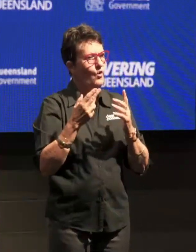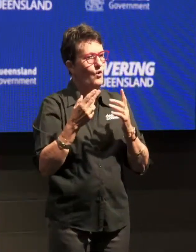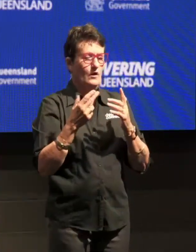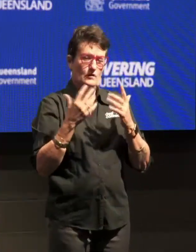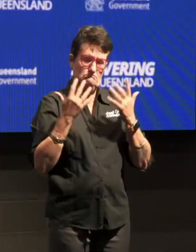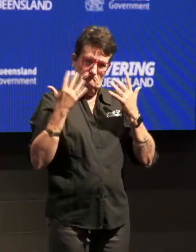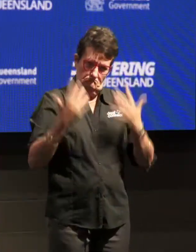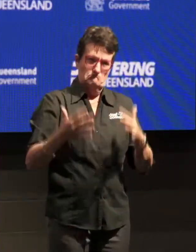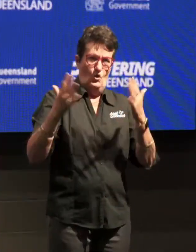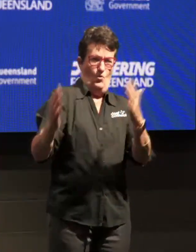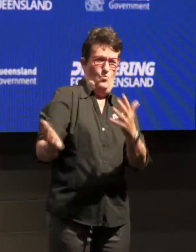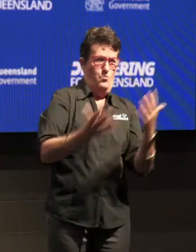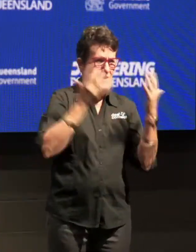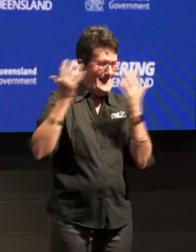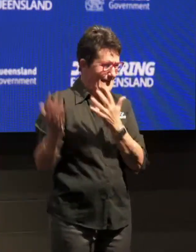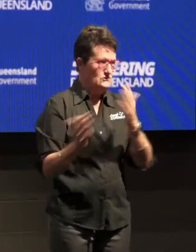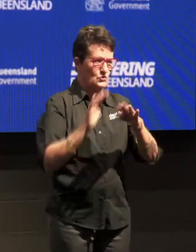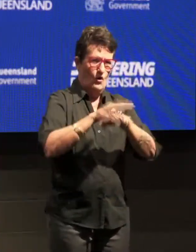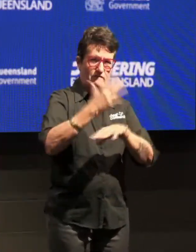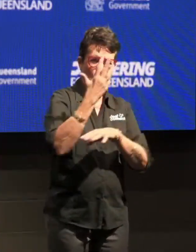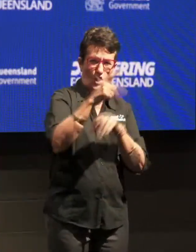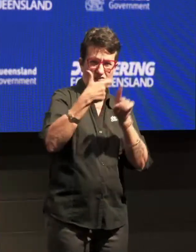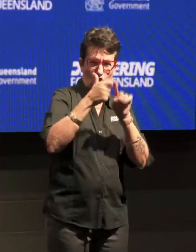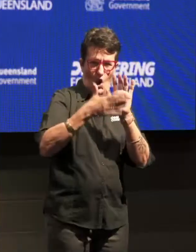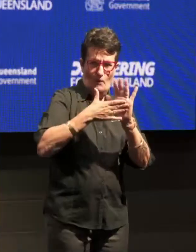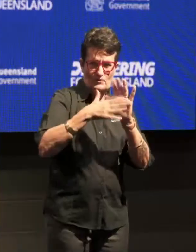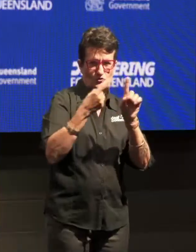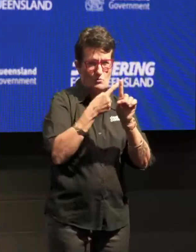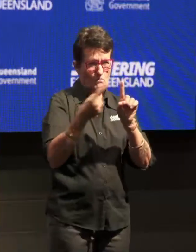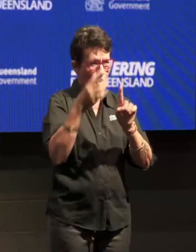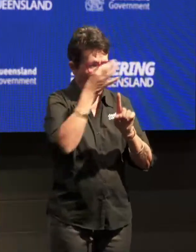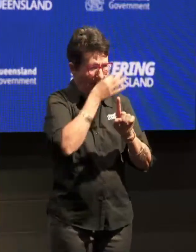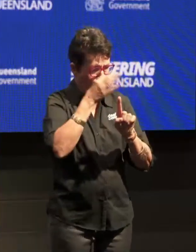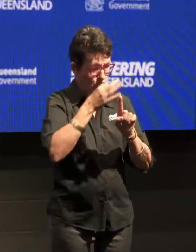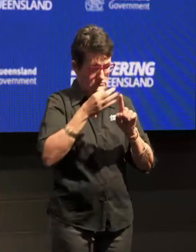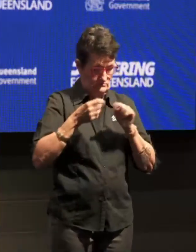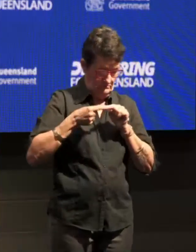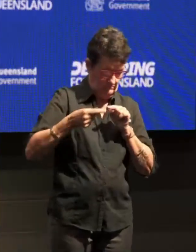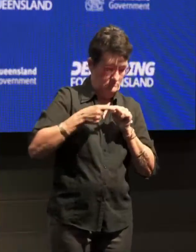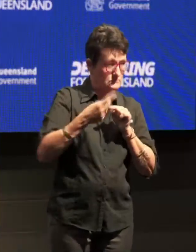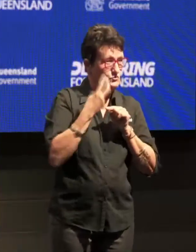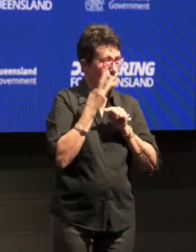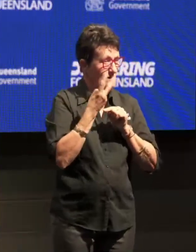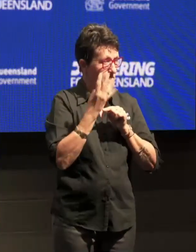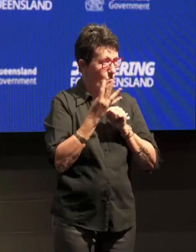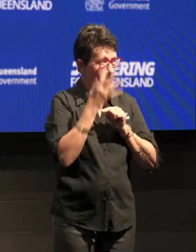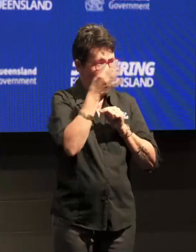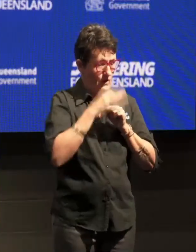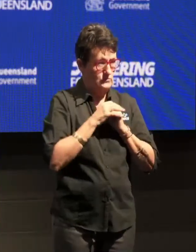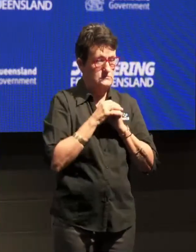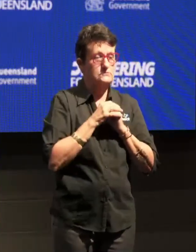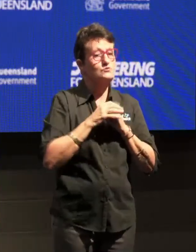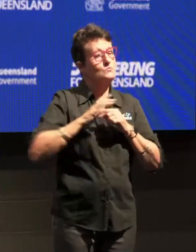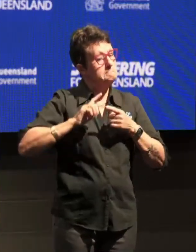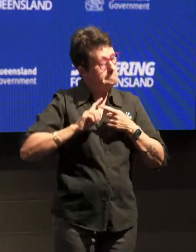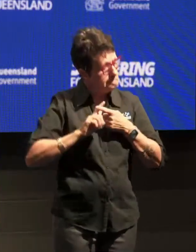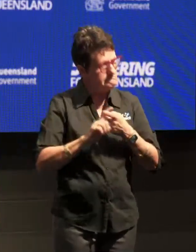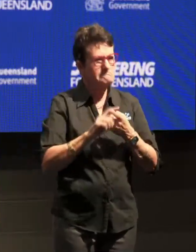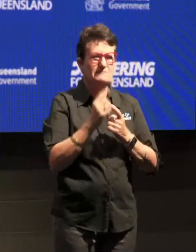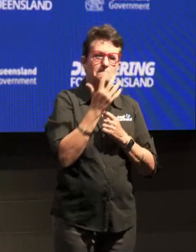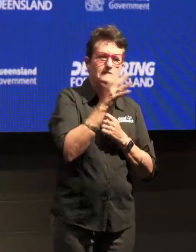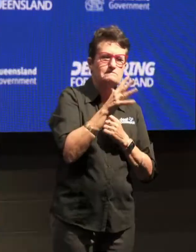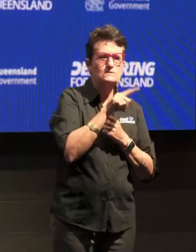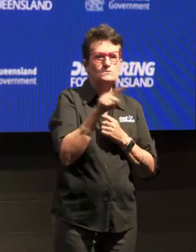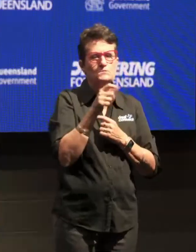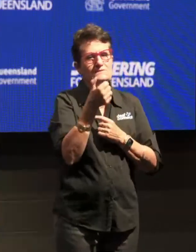of winds in excess of 90 kilometres per hour within the next 24 hours. There remains a 50 to 60% chance of